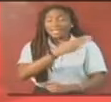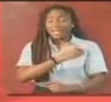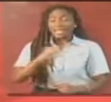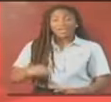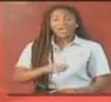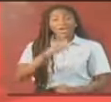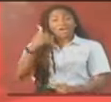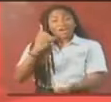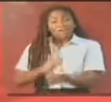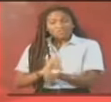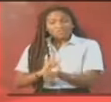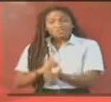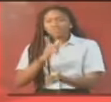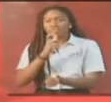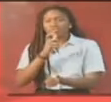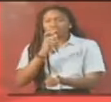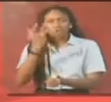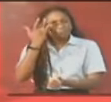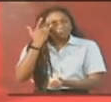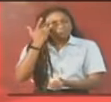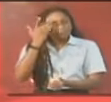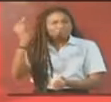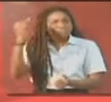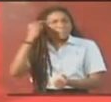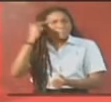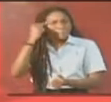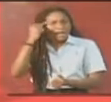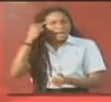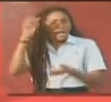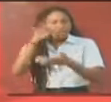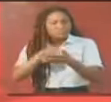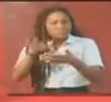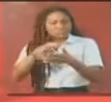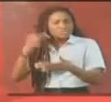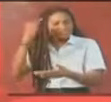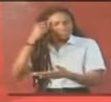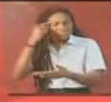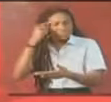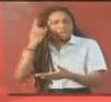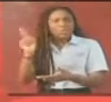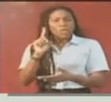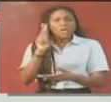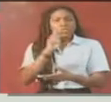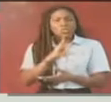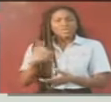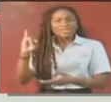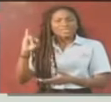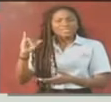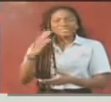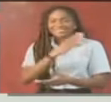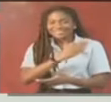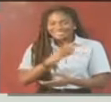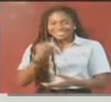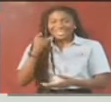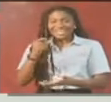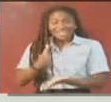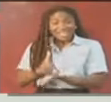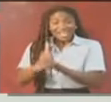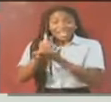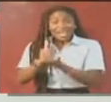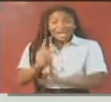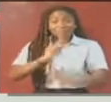Clinical Psychologist, Faculty of Medical Sciences, UWI, and a member of the UE COVID-19 Task